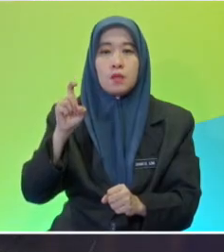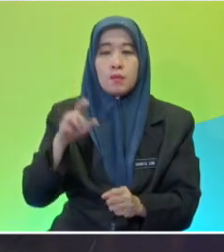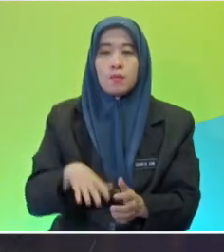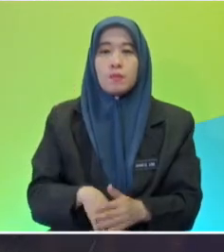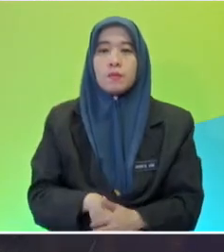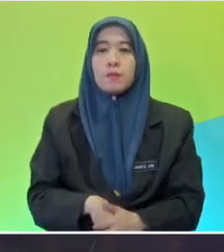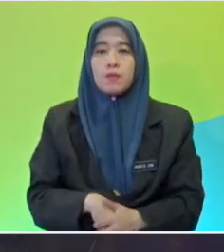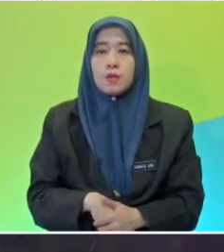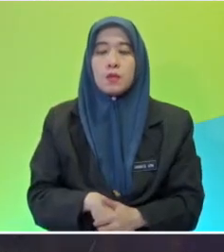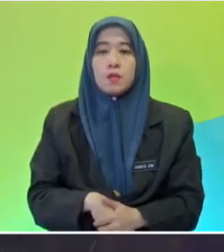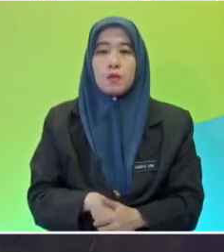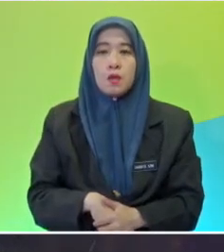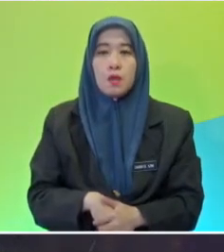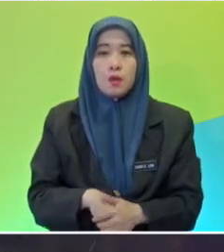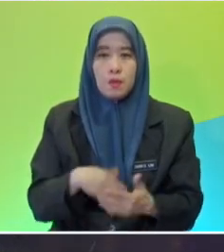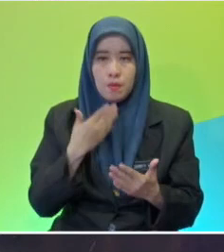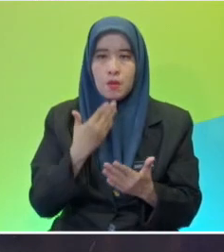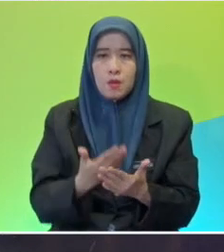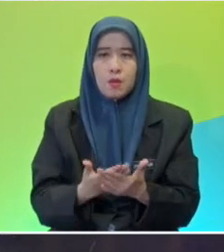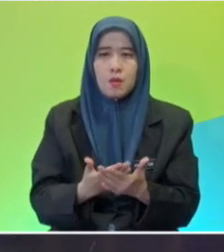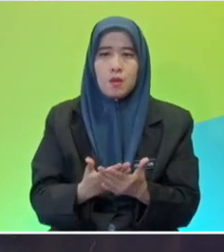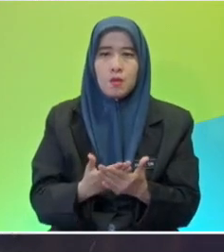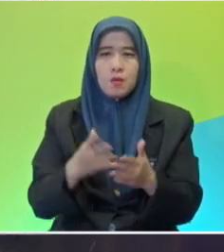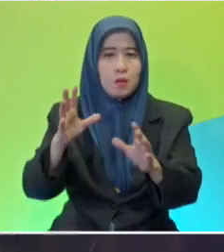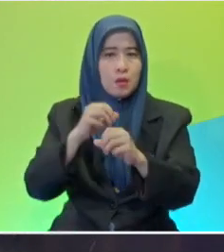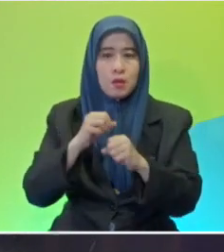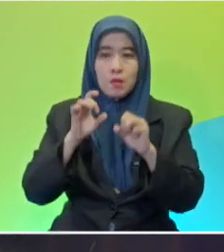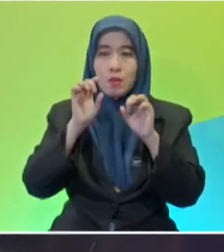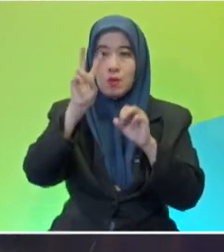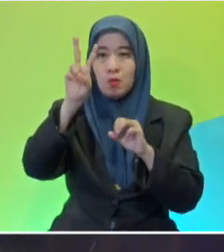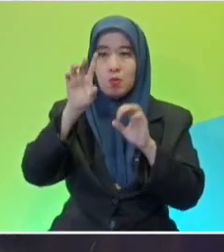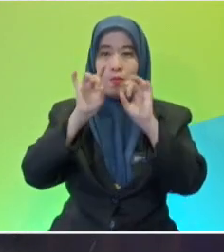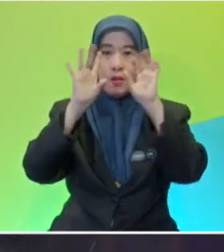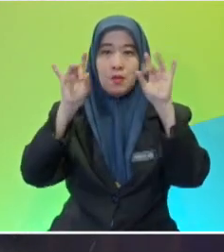Yes, very good. Well done, Sean. I give you 2 stars for you. 2 stars! Wow! Yes.